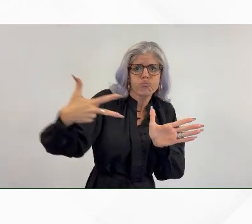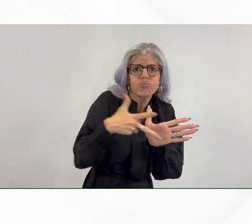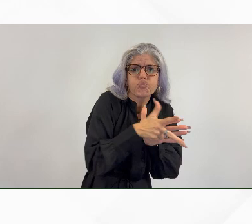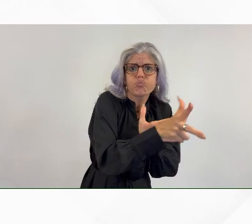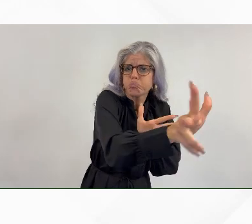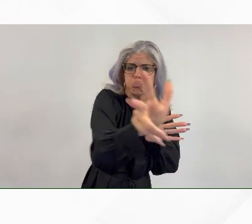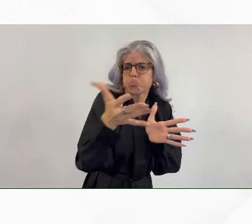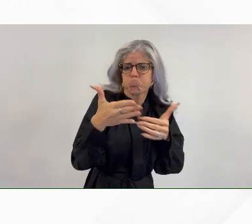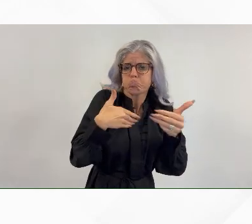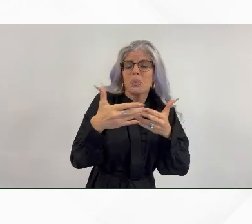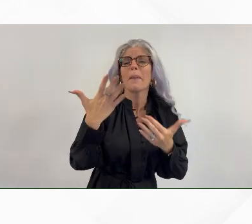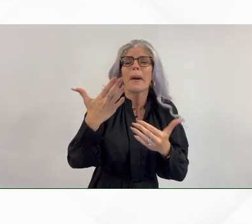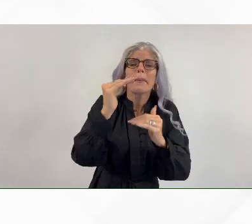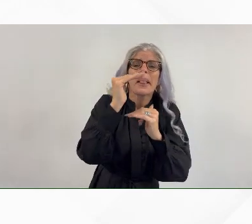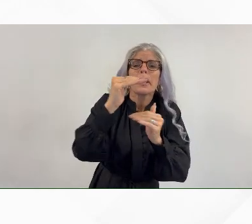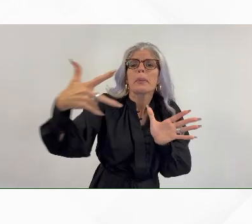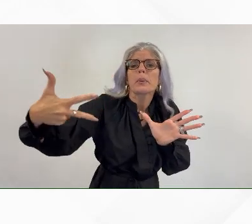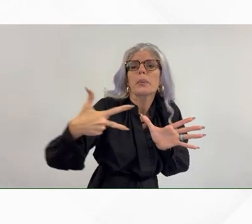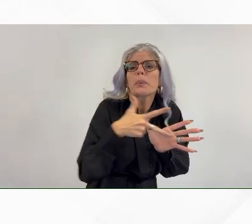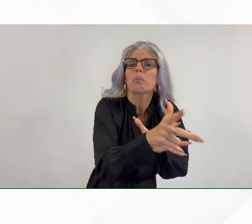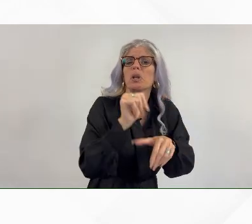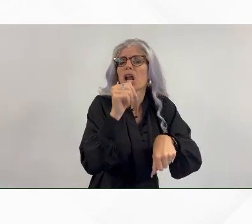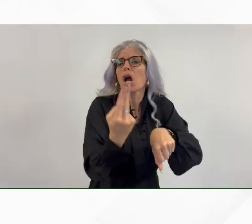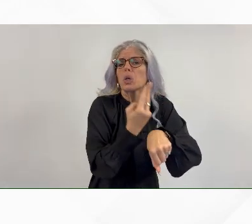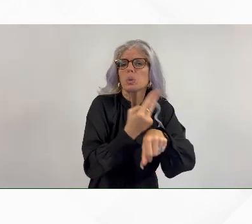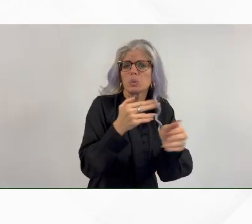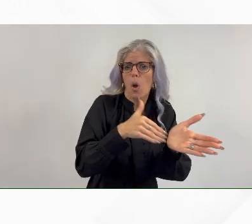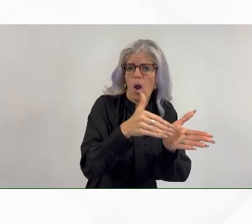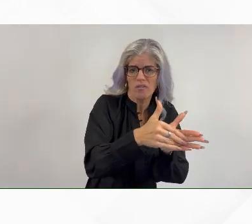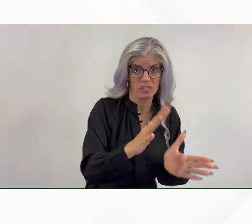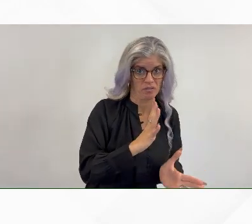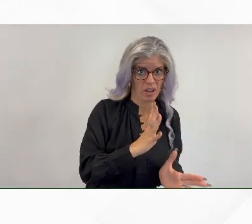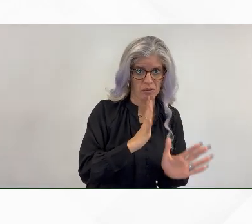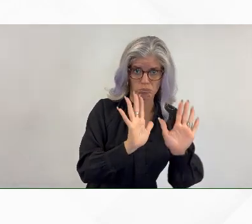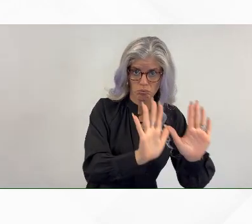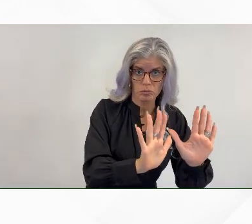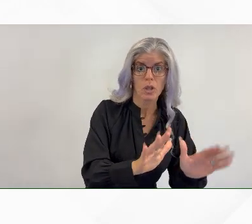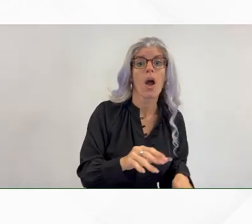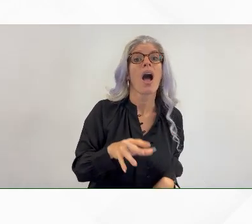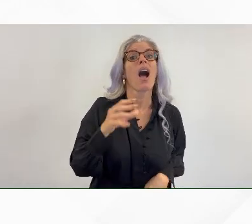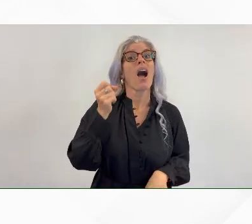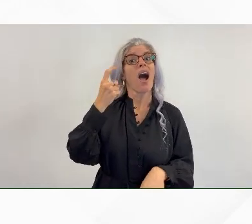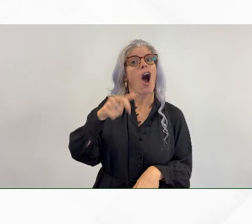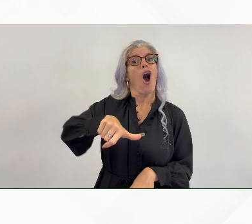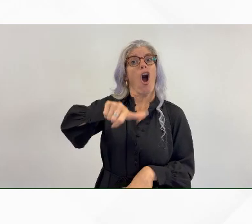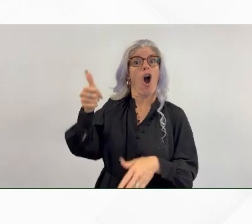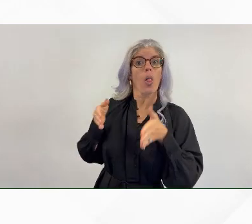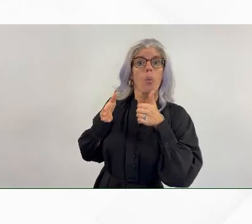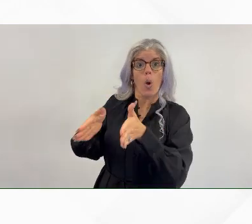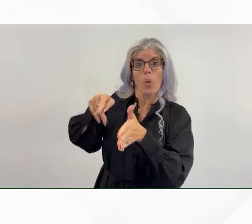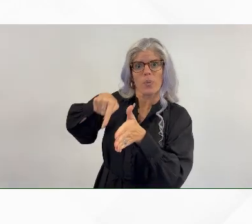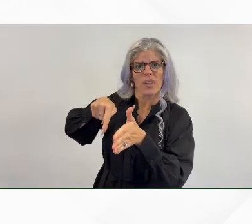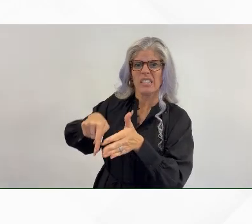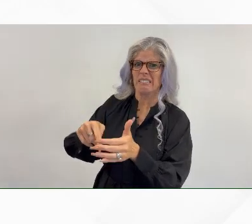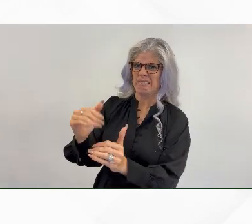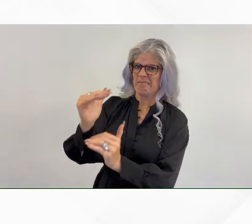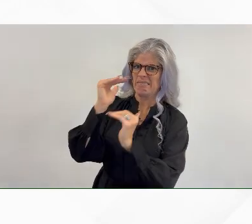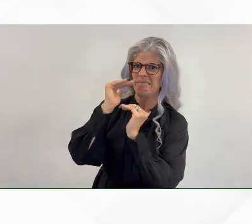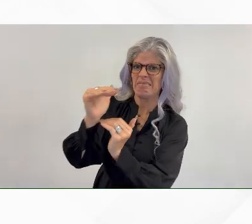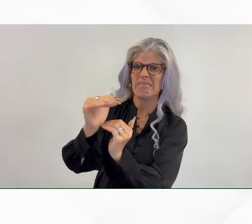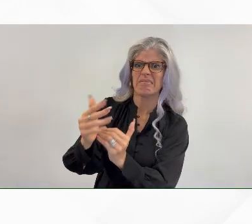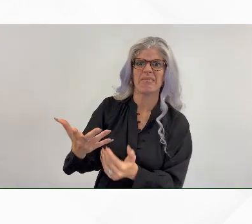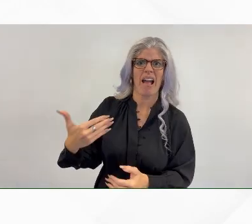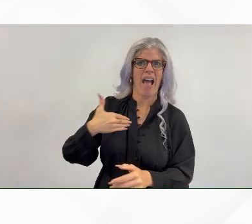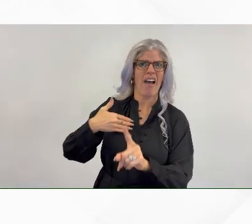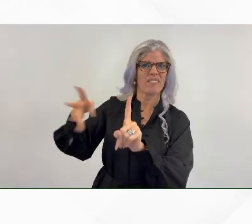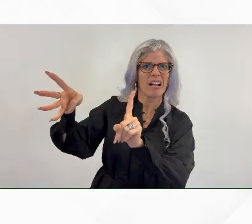the public must frequently use the private road. If that is the case, then removal and disposal of the debris,